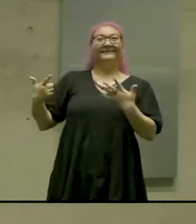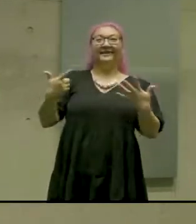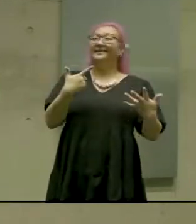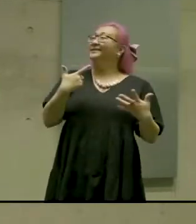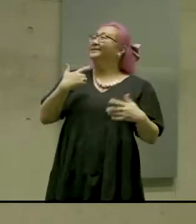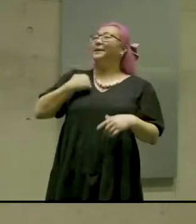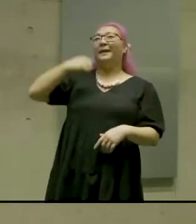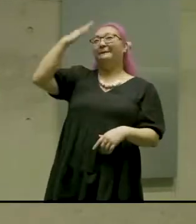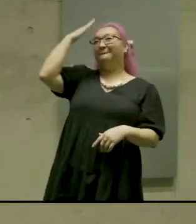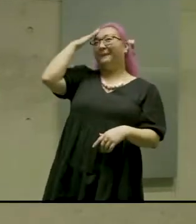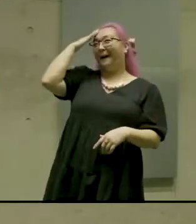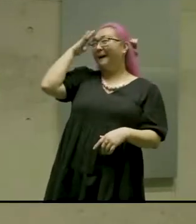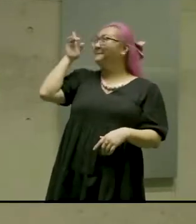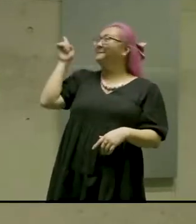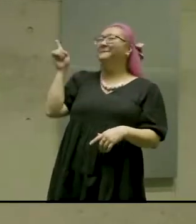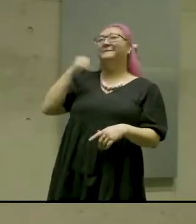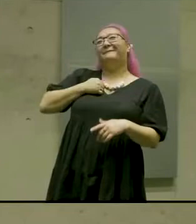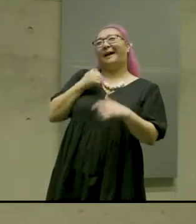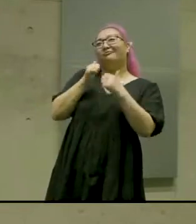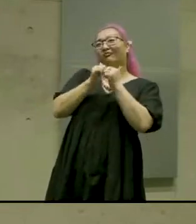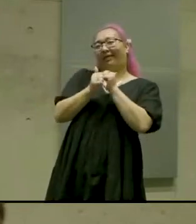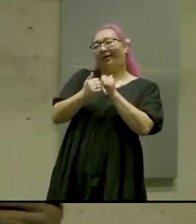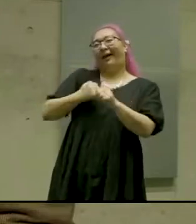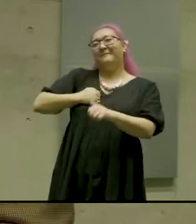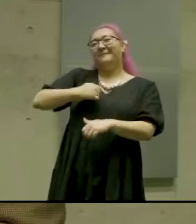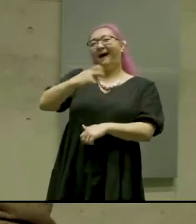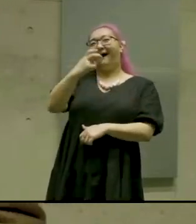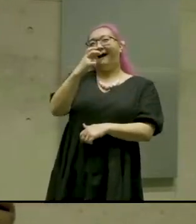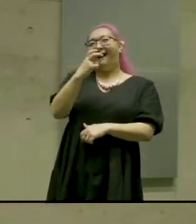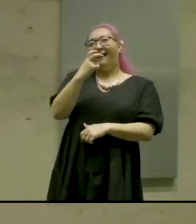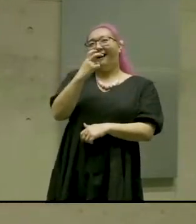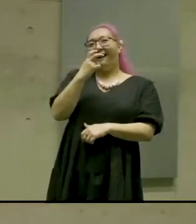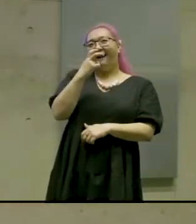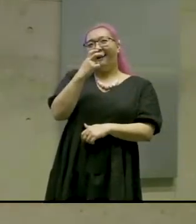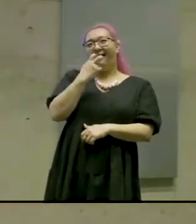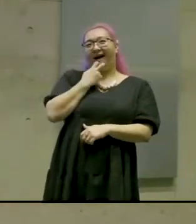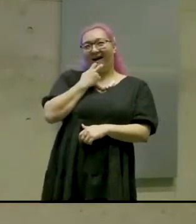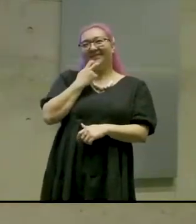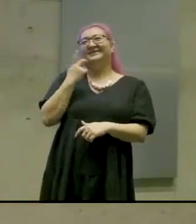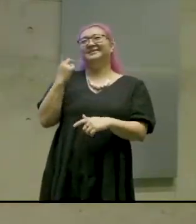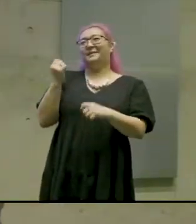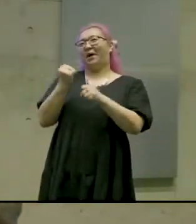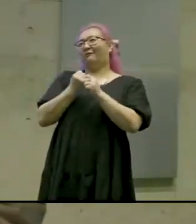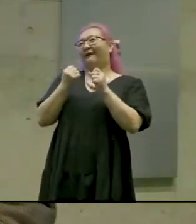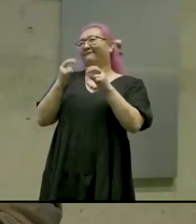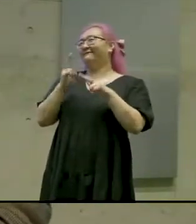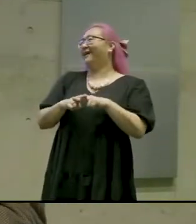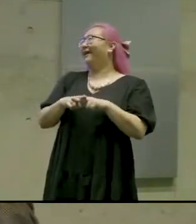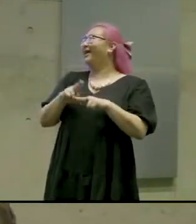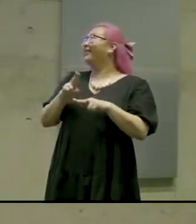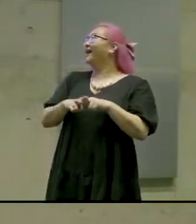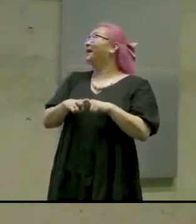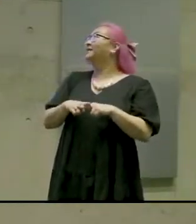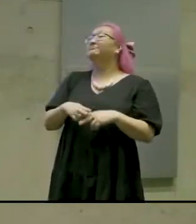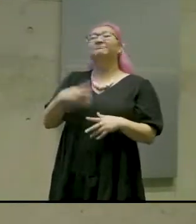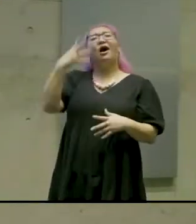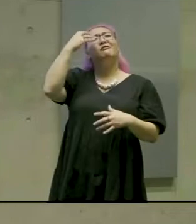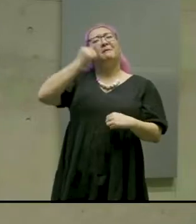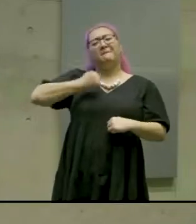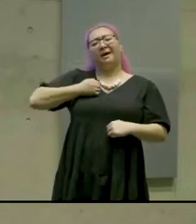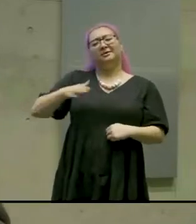mom, and my brother, my aunt, and my grandpa. And I remember having a very peaceful